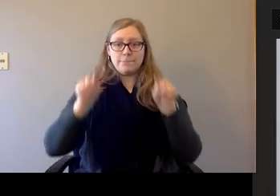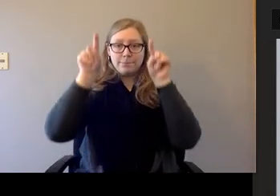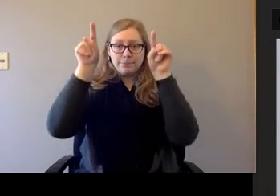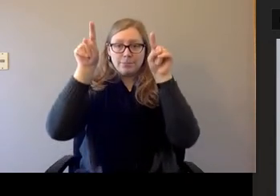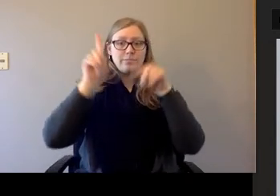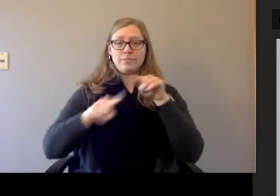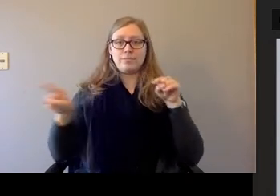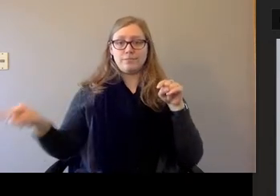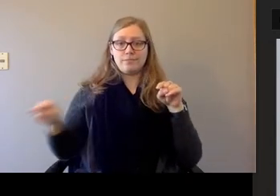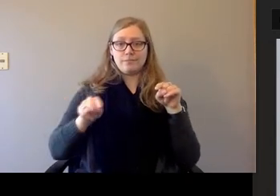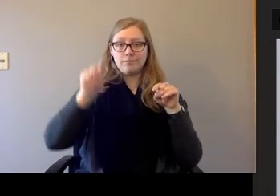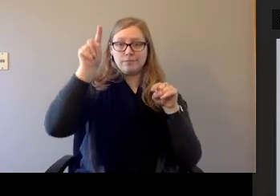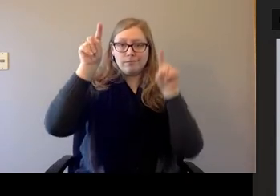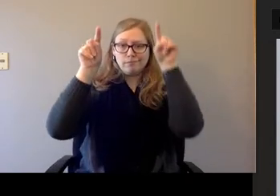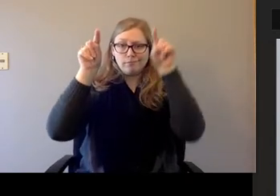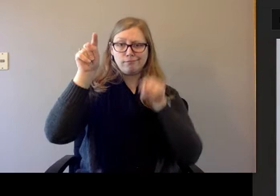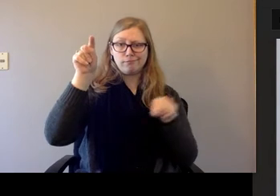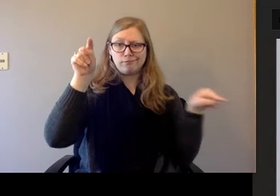wy.